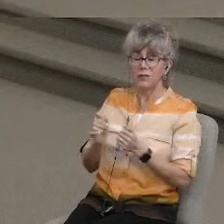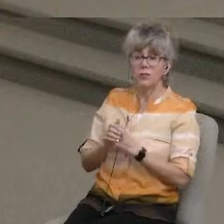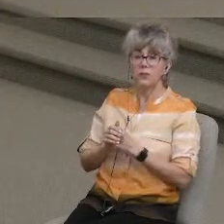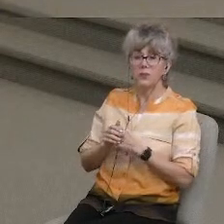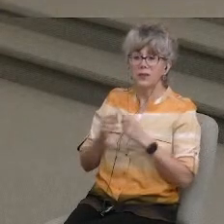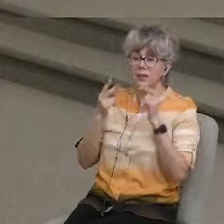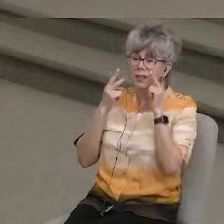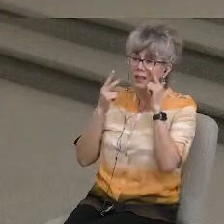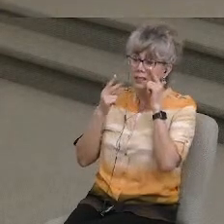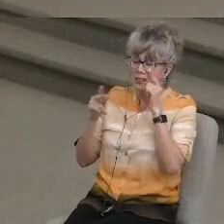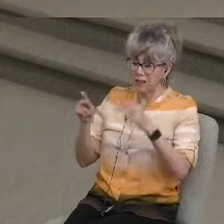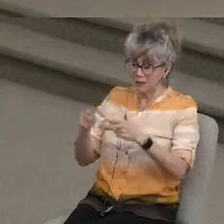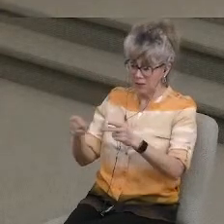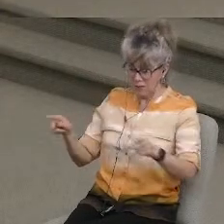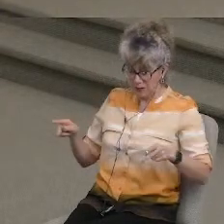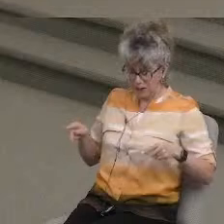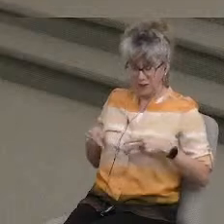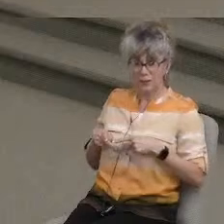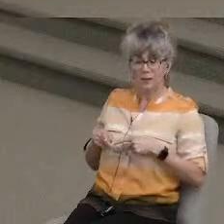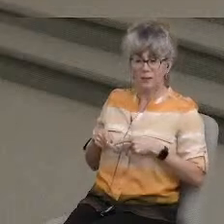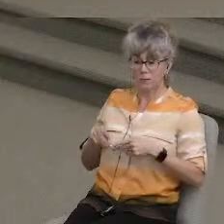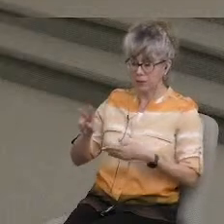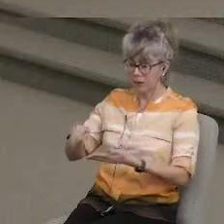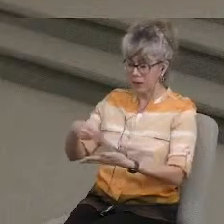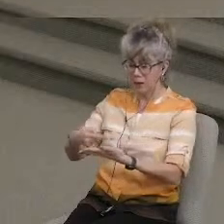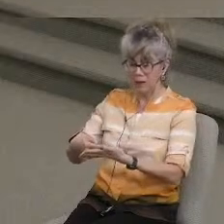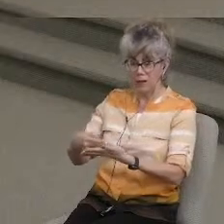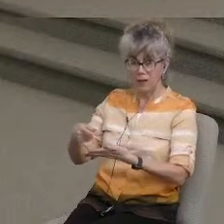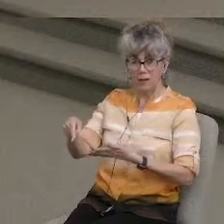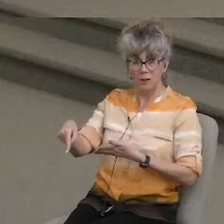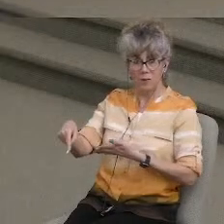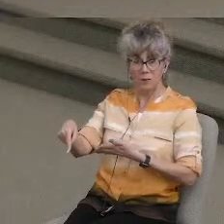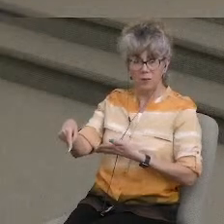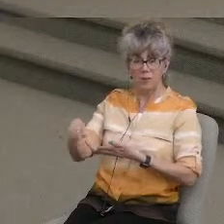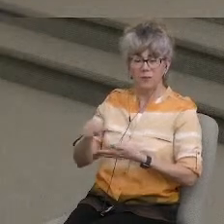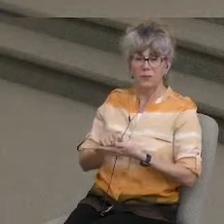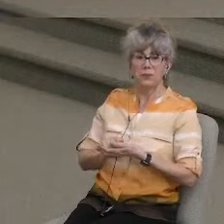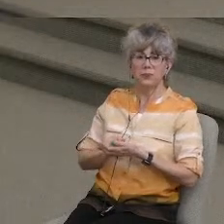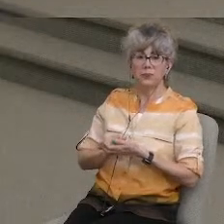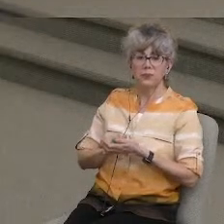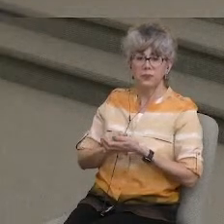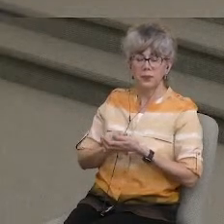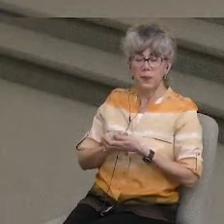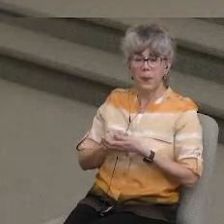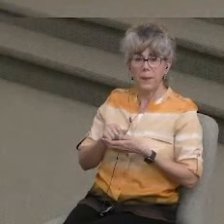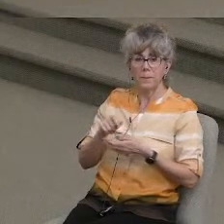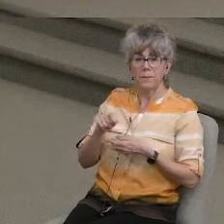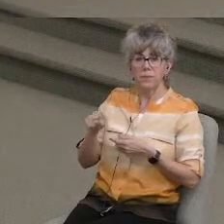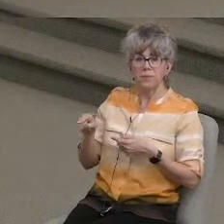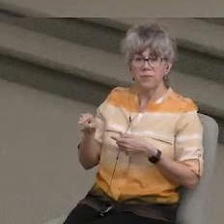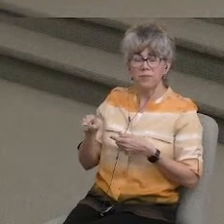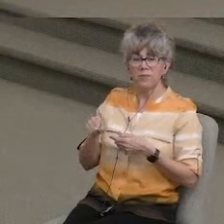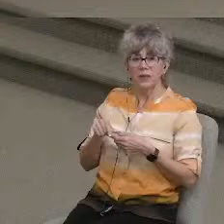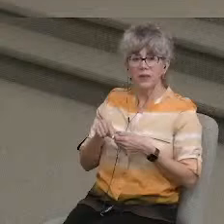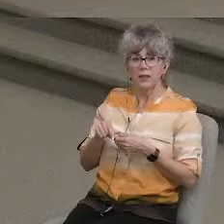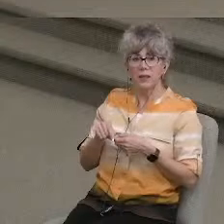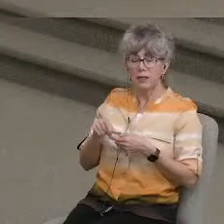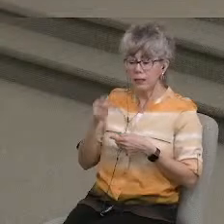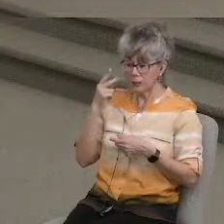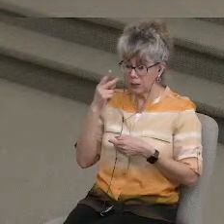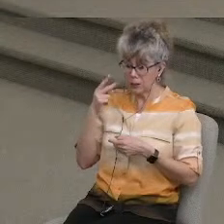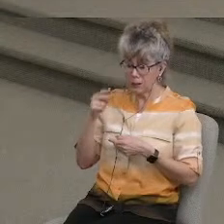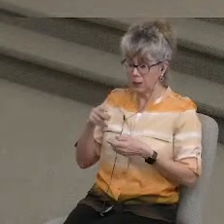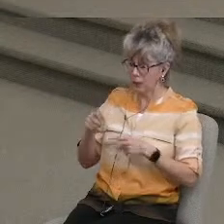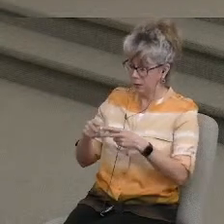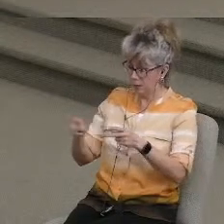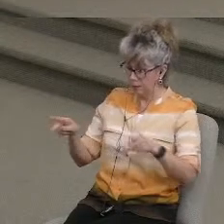See the place where they laid him? I can see this angelic creature pointing this wing over here. See the